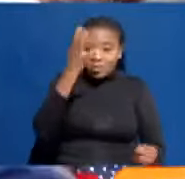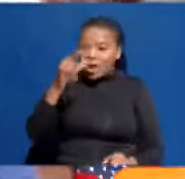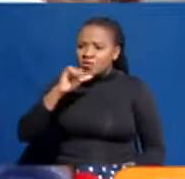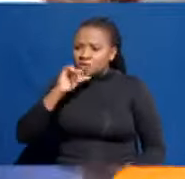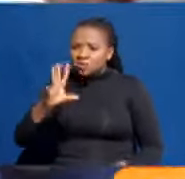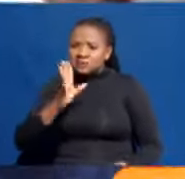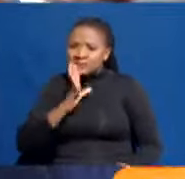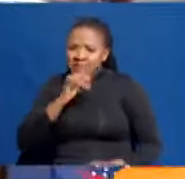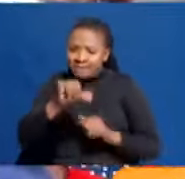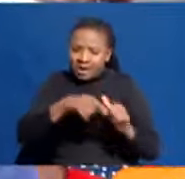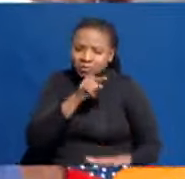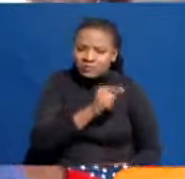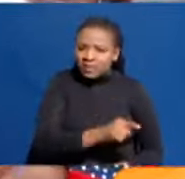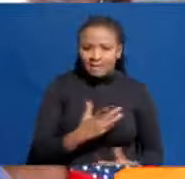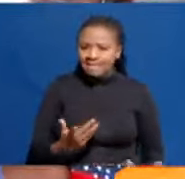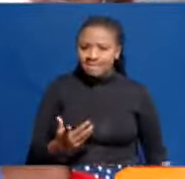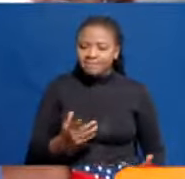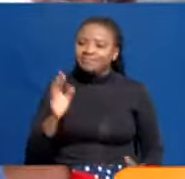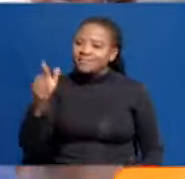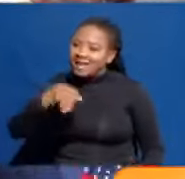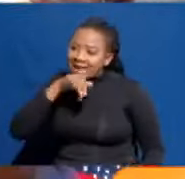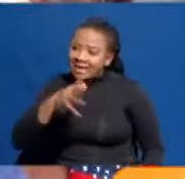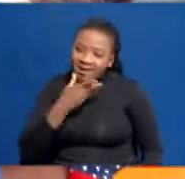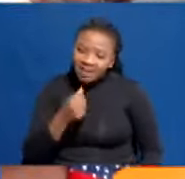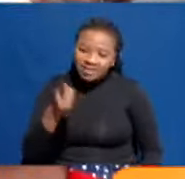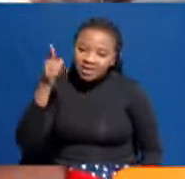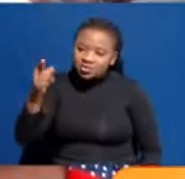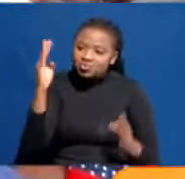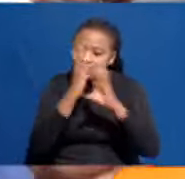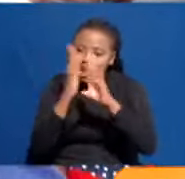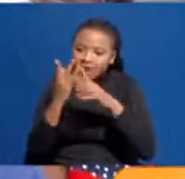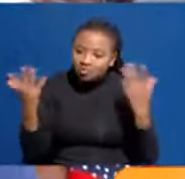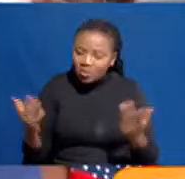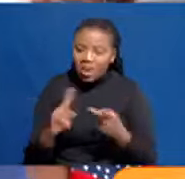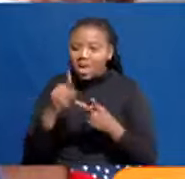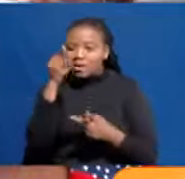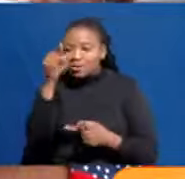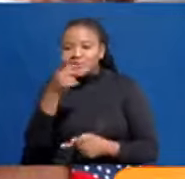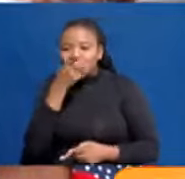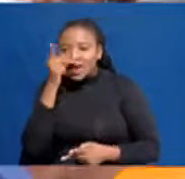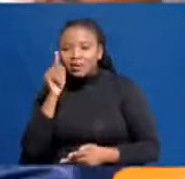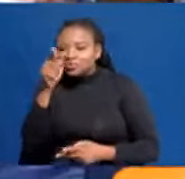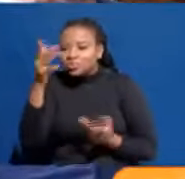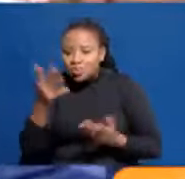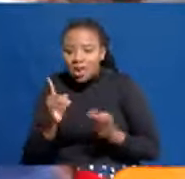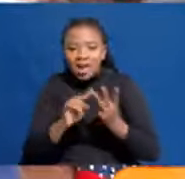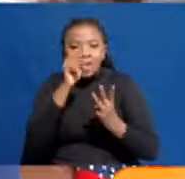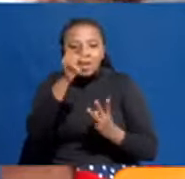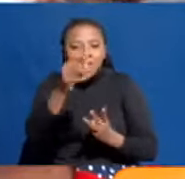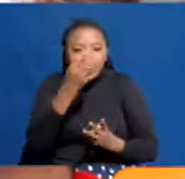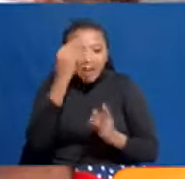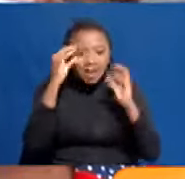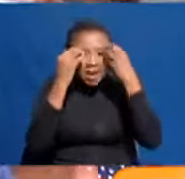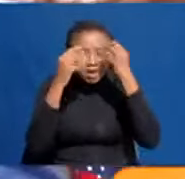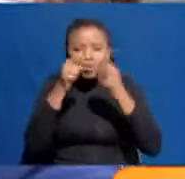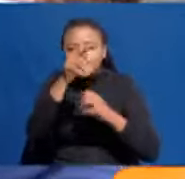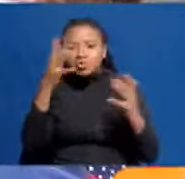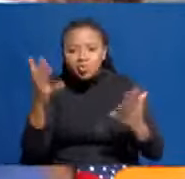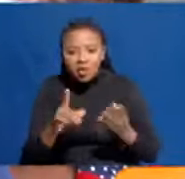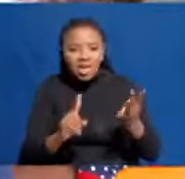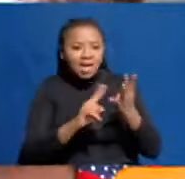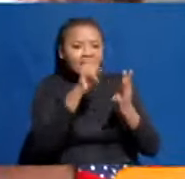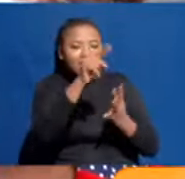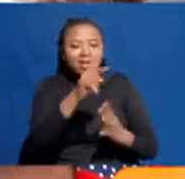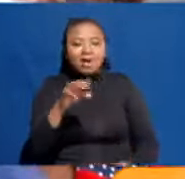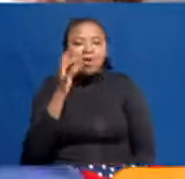mkiongea? Mmenyamaza kwa nini? Baba Laila, umejificha wapi? Wewe Karozo Musyoka, uko wapi? Mother Karowa, wewe uko wapi? Wajakoya,